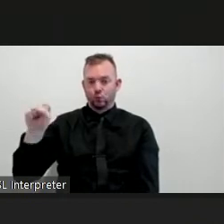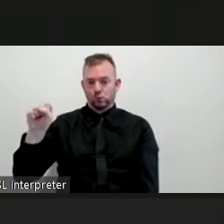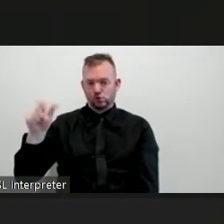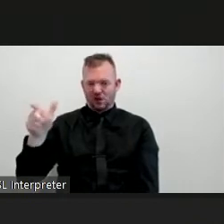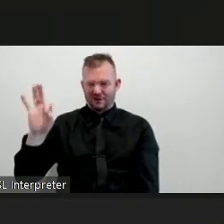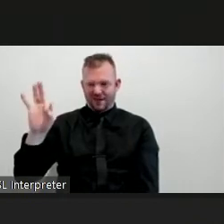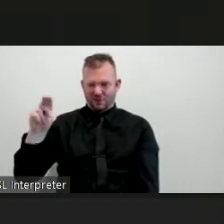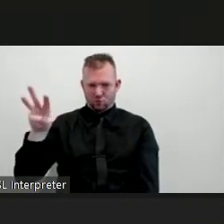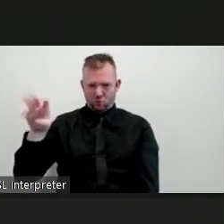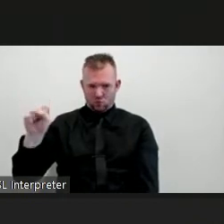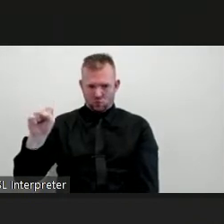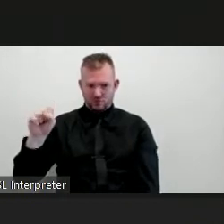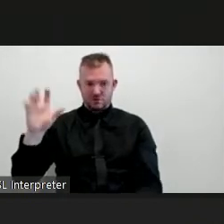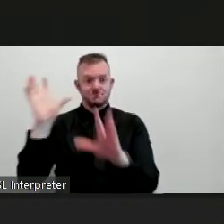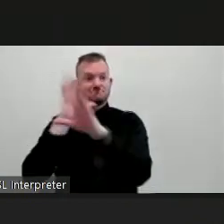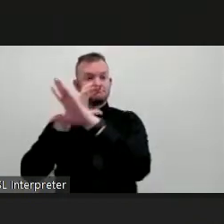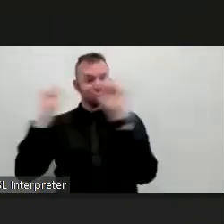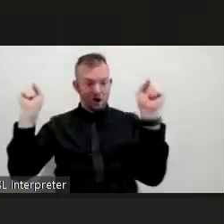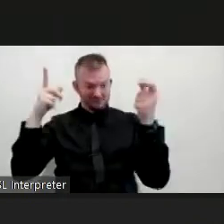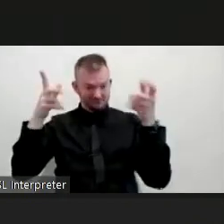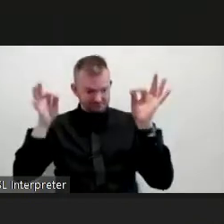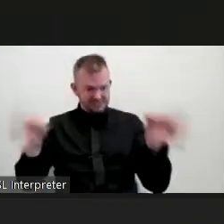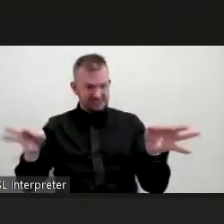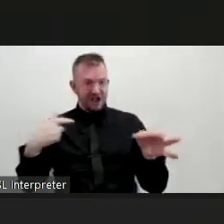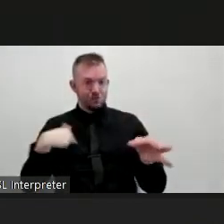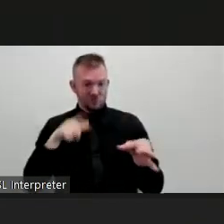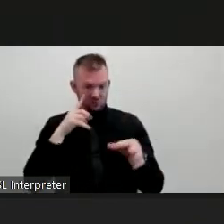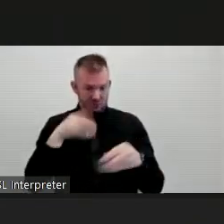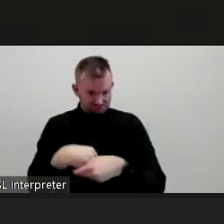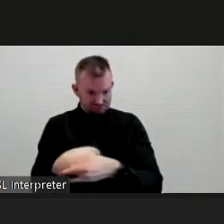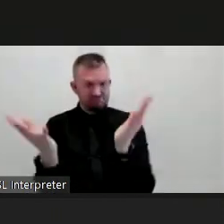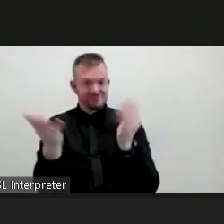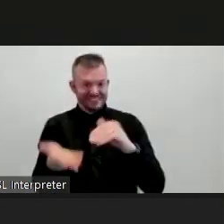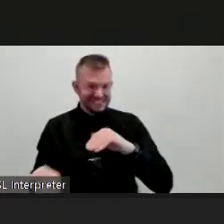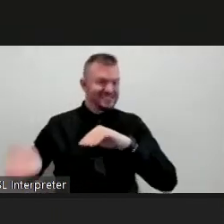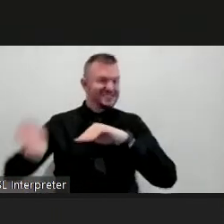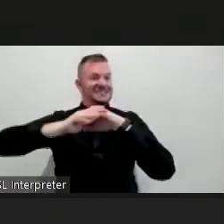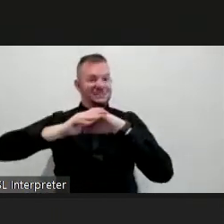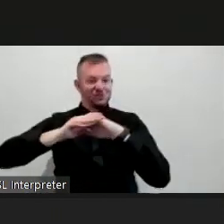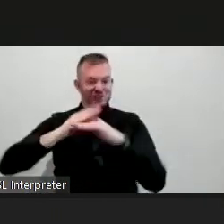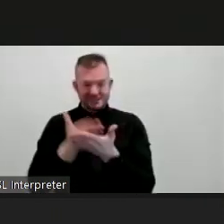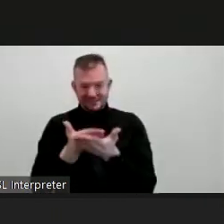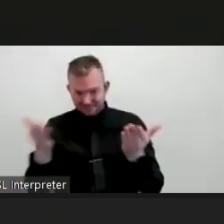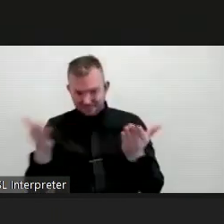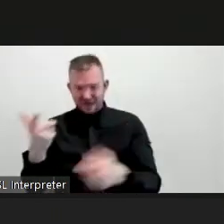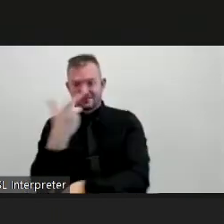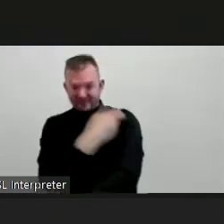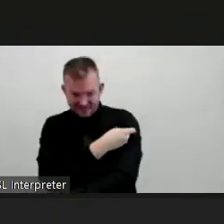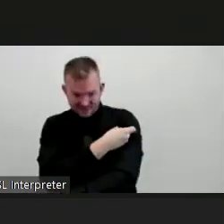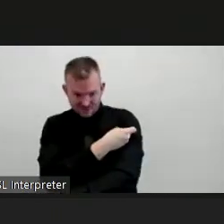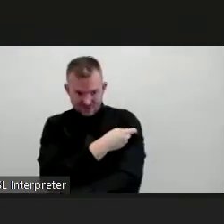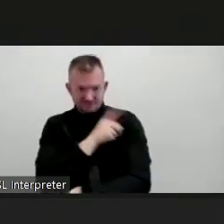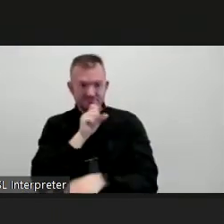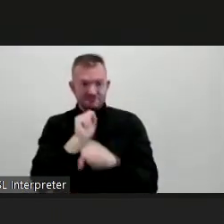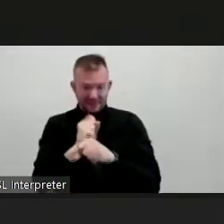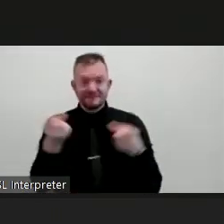I was wondering, if that supply goes up, is Colorado prepared to handle more vaccines and more vaccination